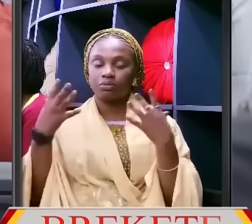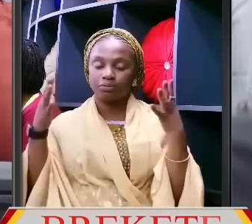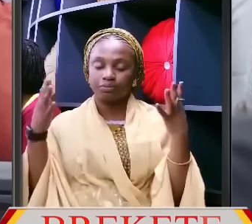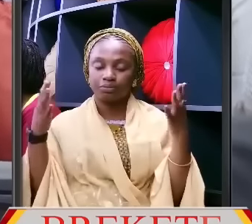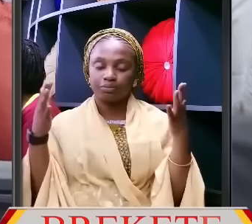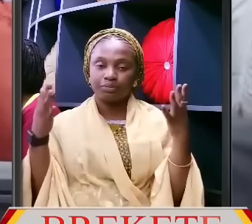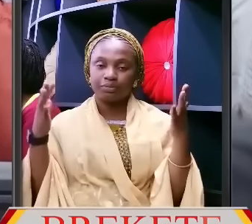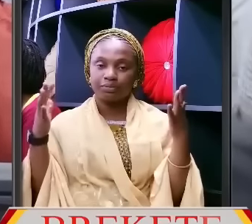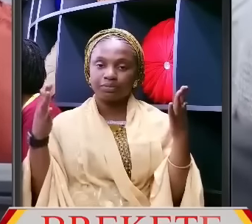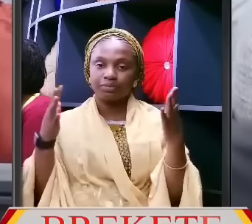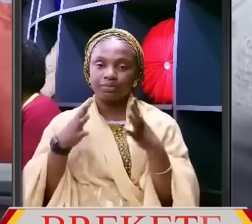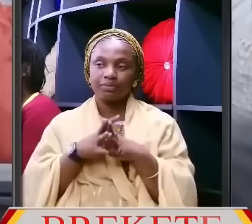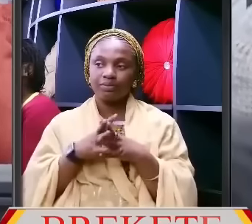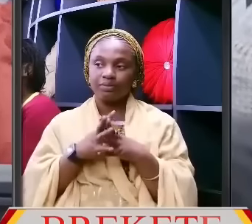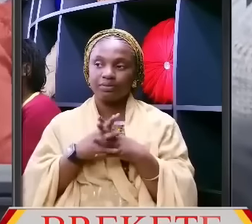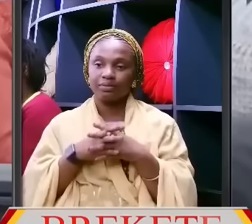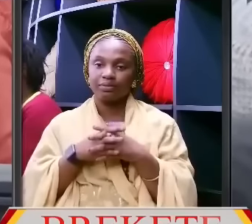her.